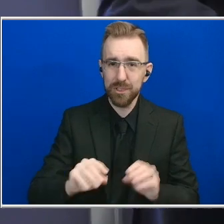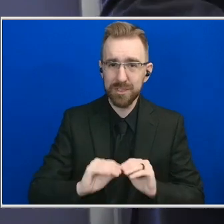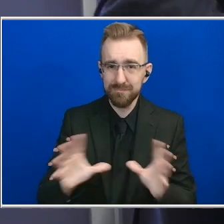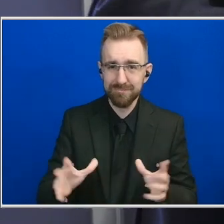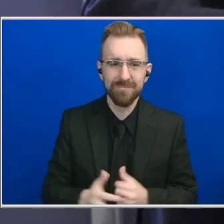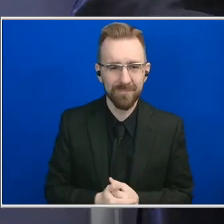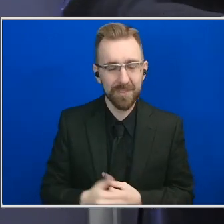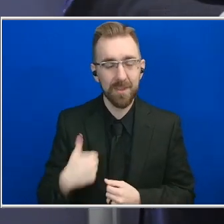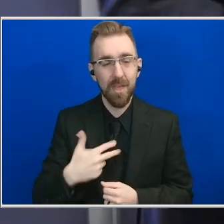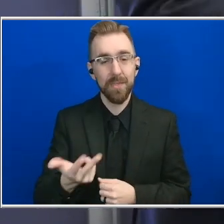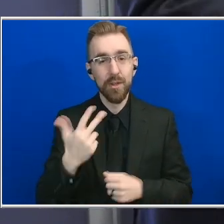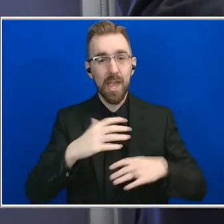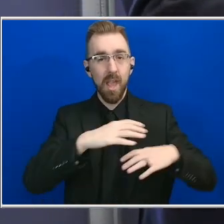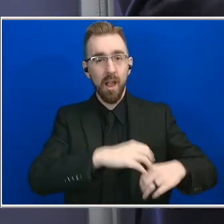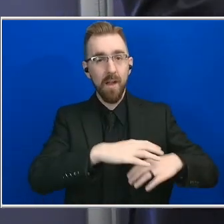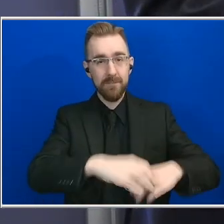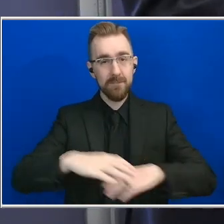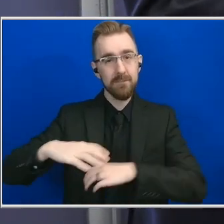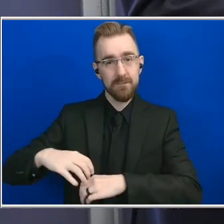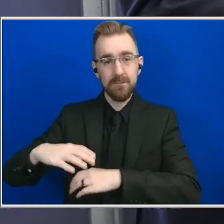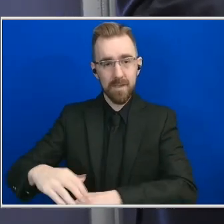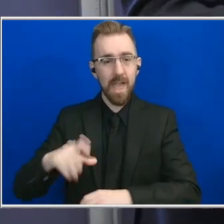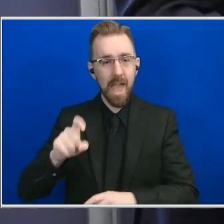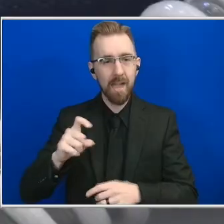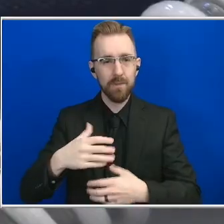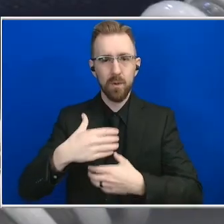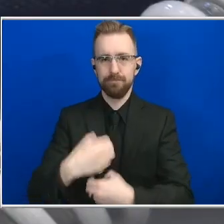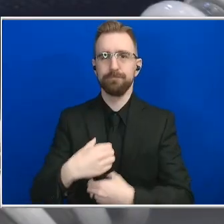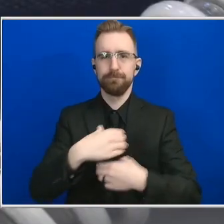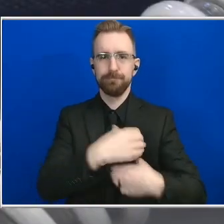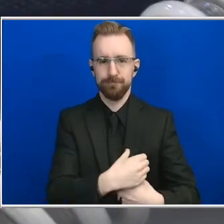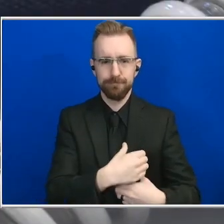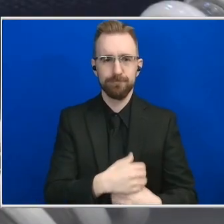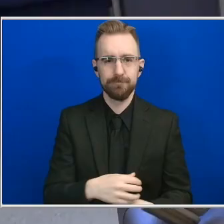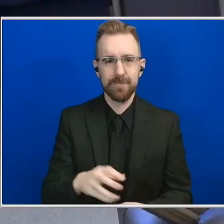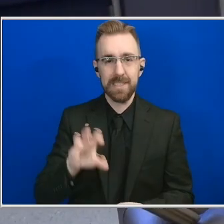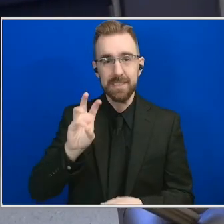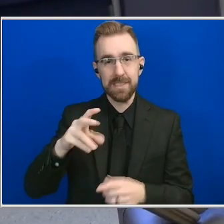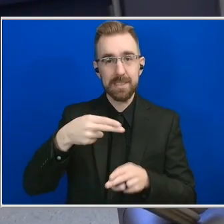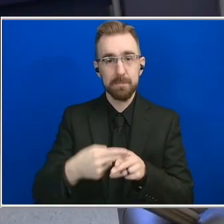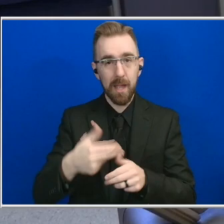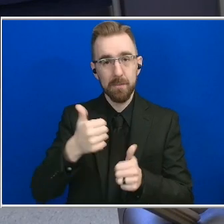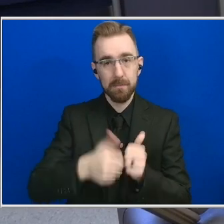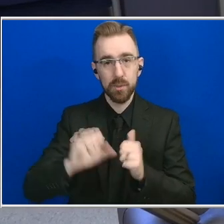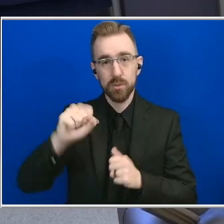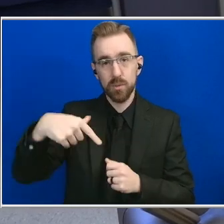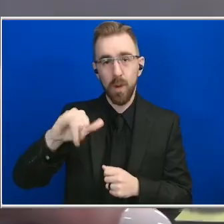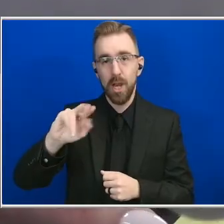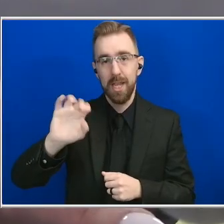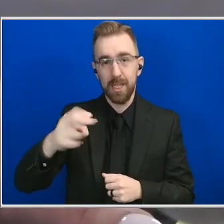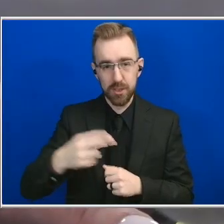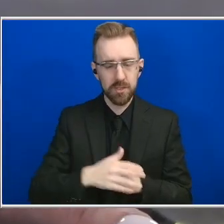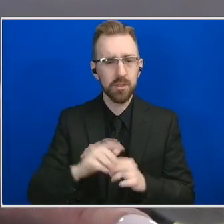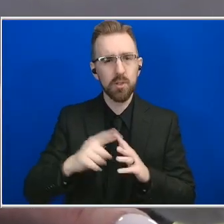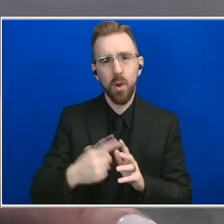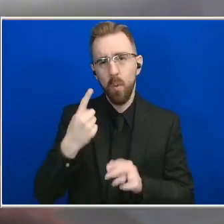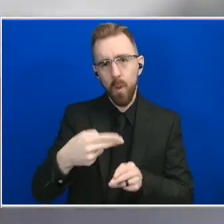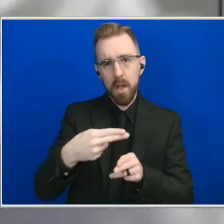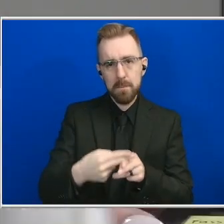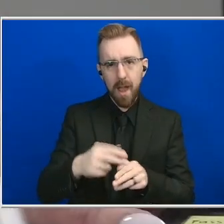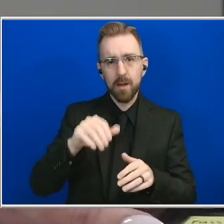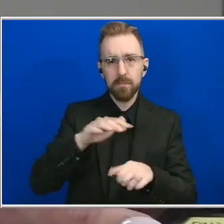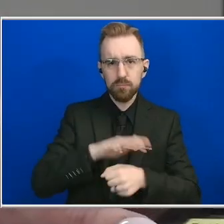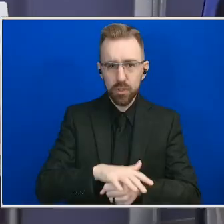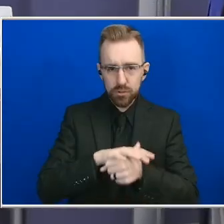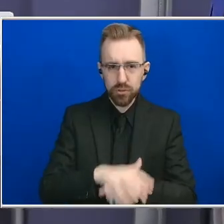leg are synchronized to constrict up to 6 pounds per square inch. They'll start at 1 pound of pressure per square inch and titrate up